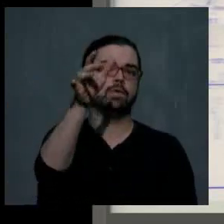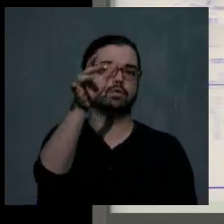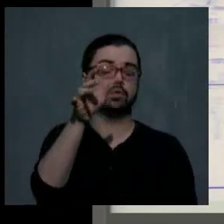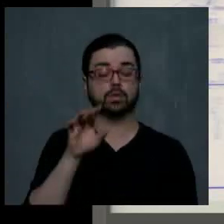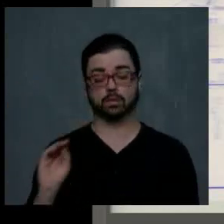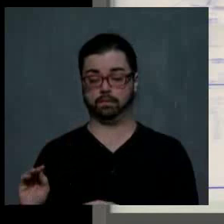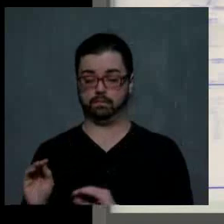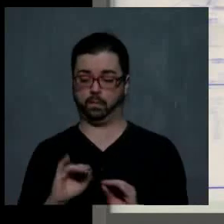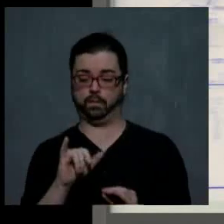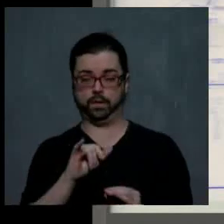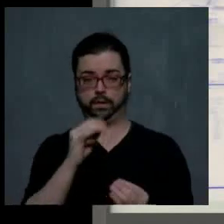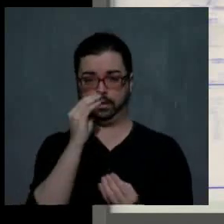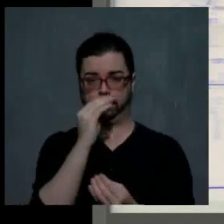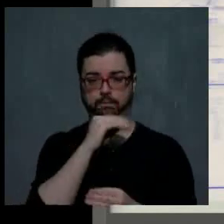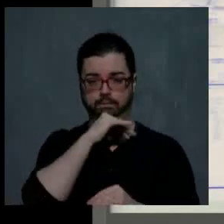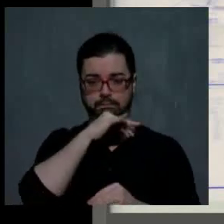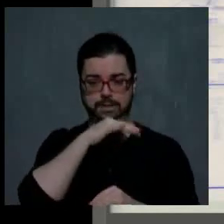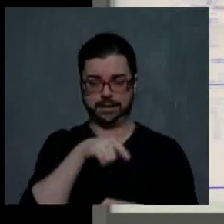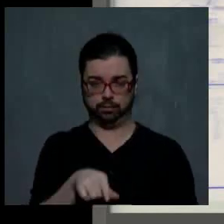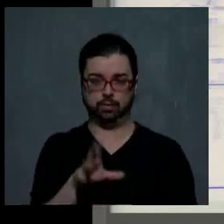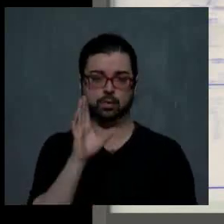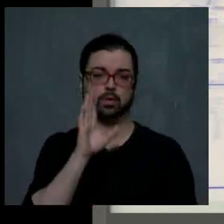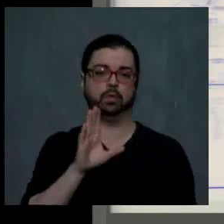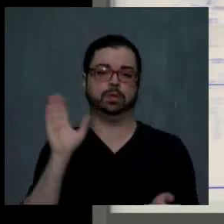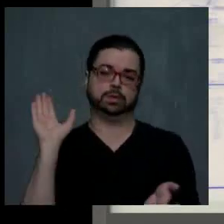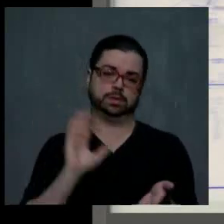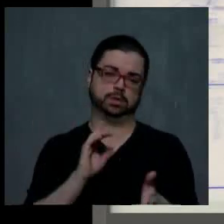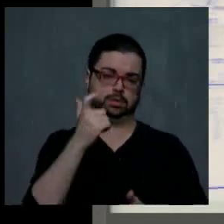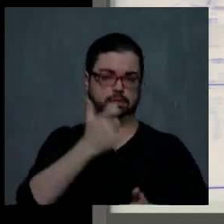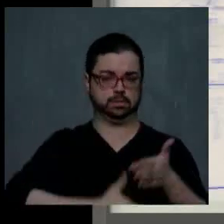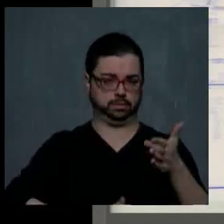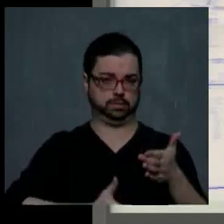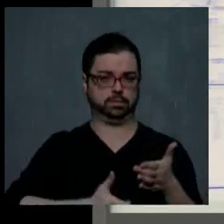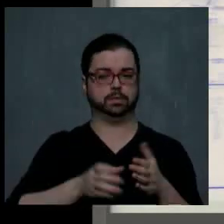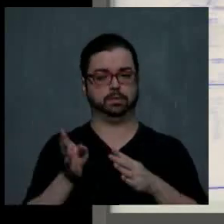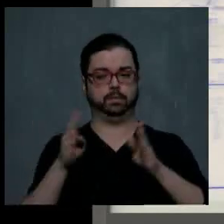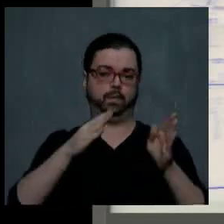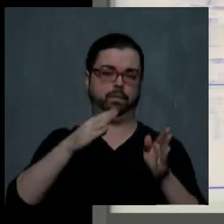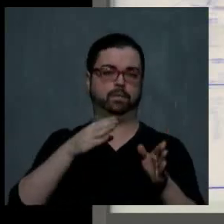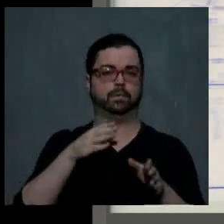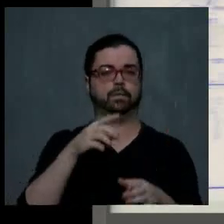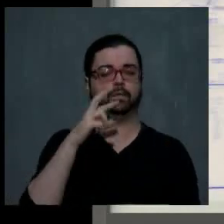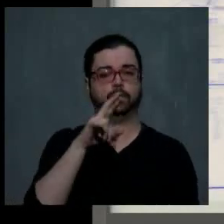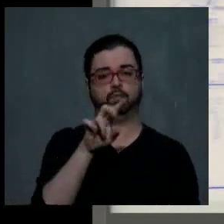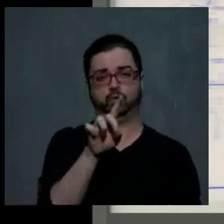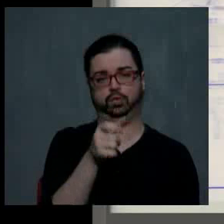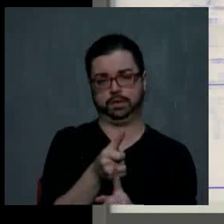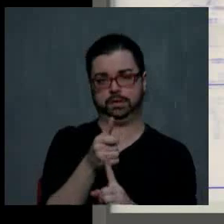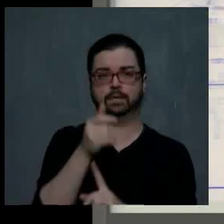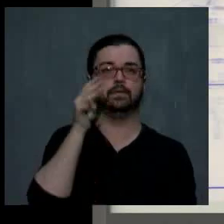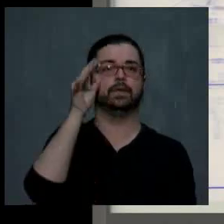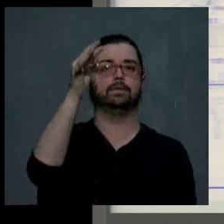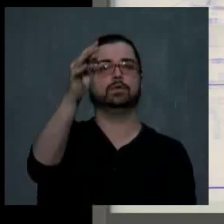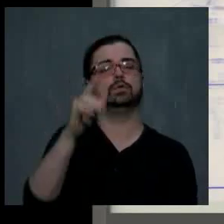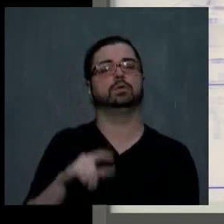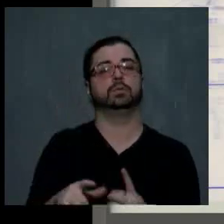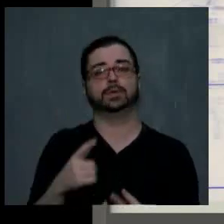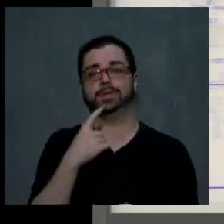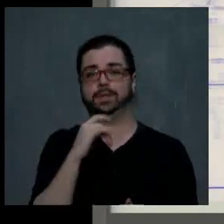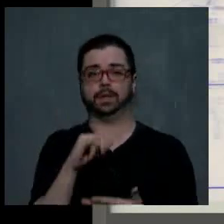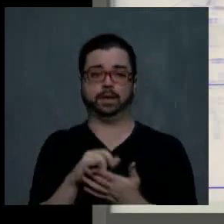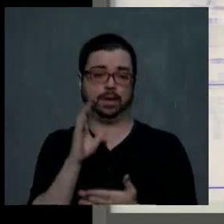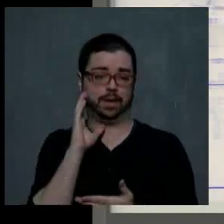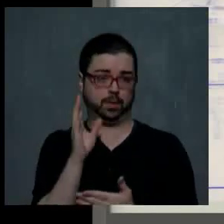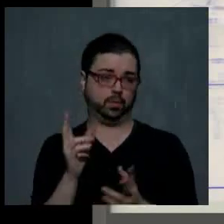Removing this material will decrease the ultimate cost of moving Bowman Road at some point in time in the future. But to say that it's going to